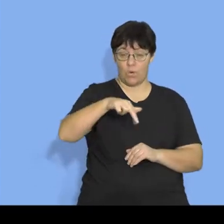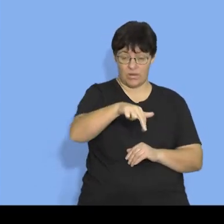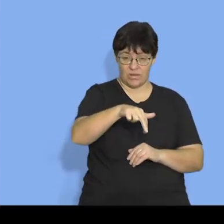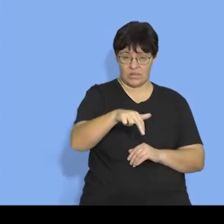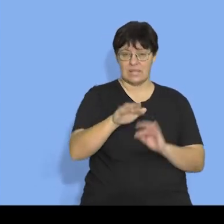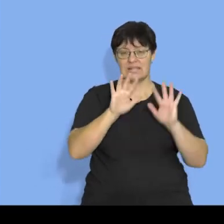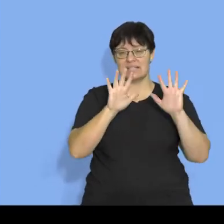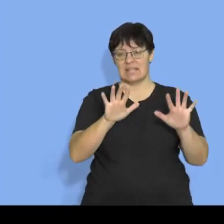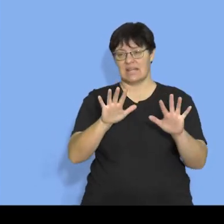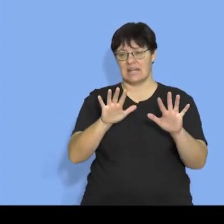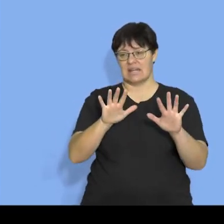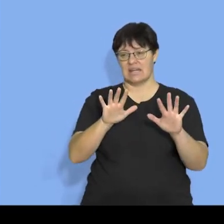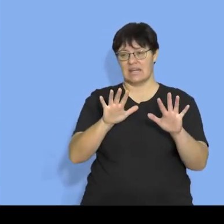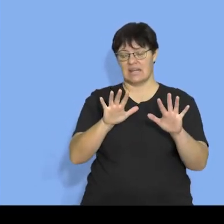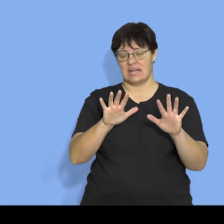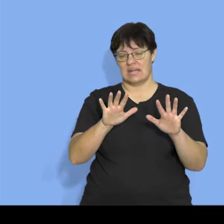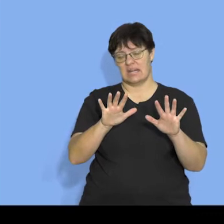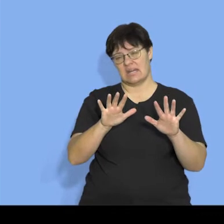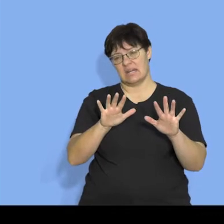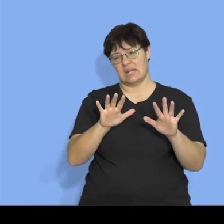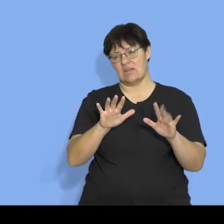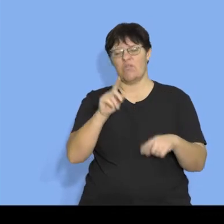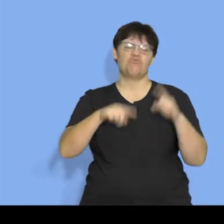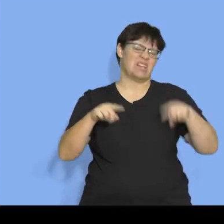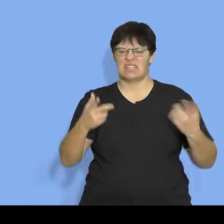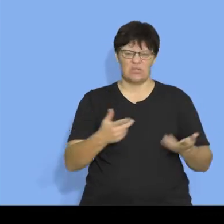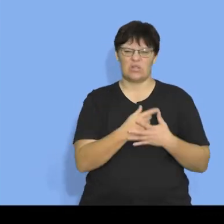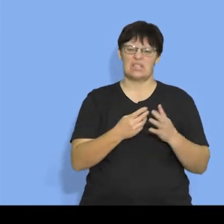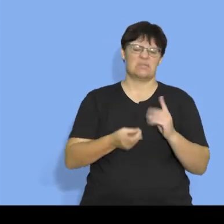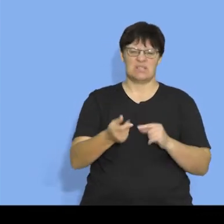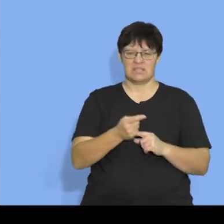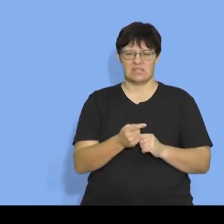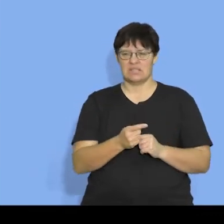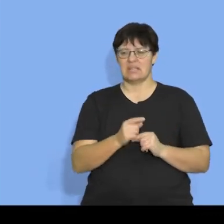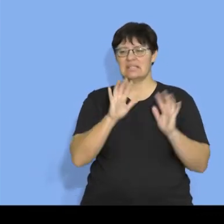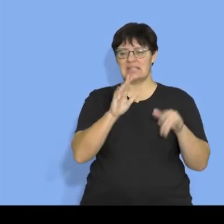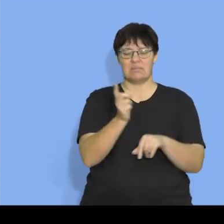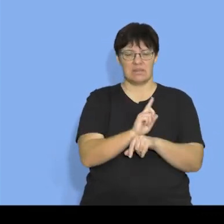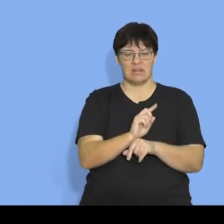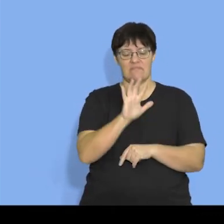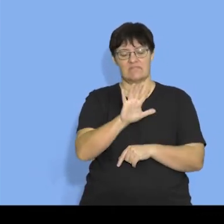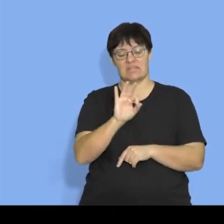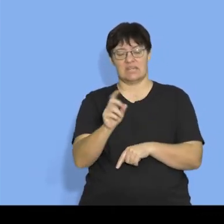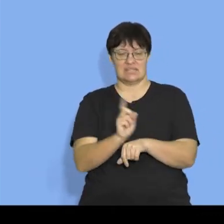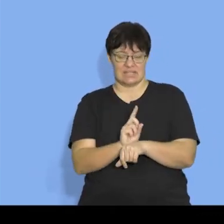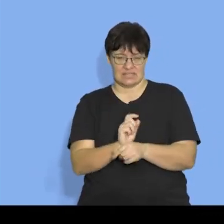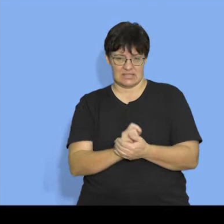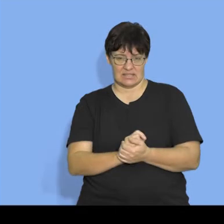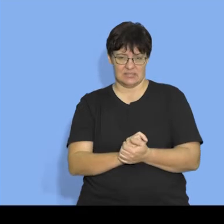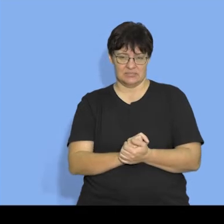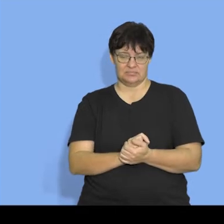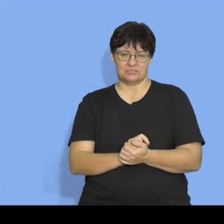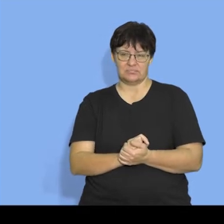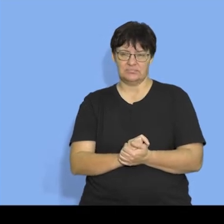is 10 minutes, well, her rate. It's not actually her speed. They say it's 10 minutes, 53 seconds. So they're